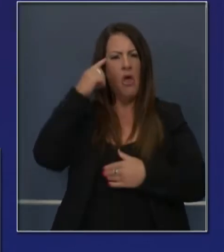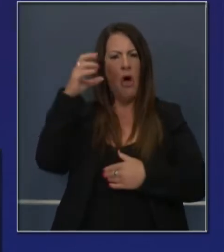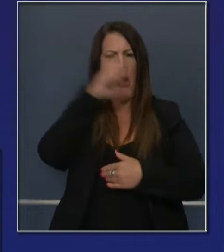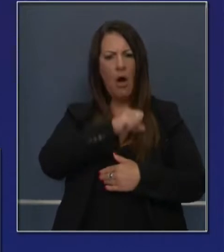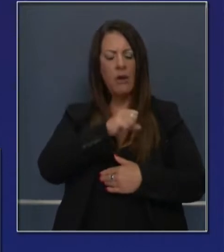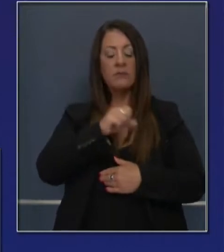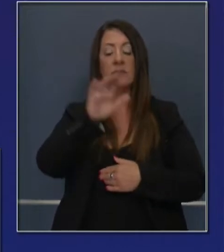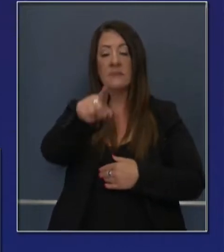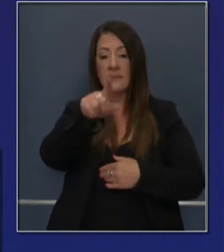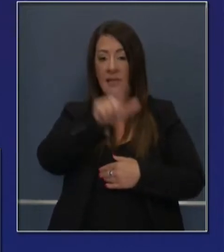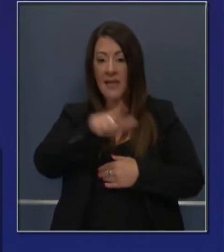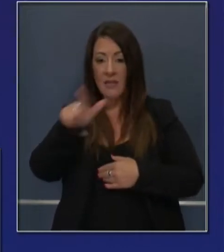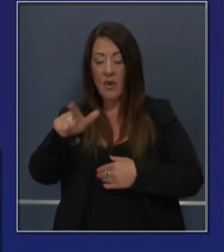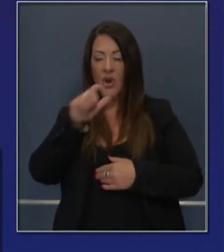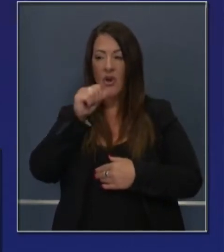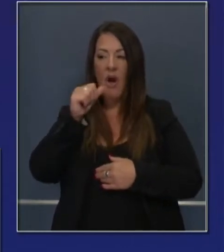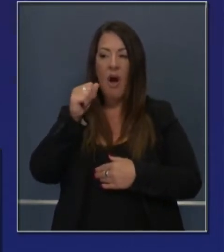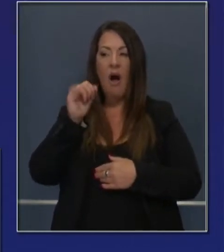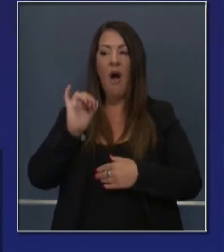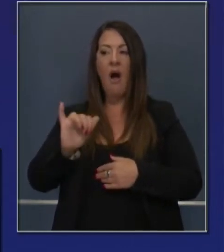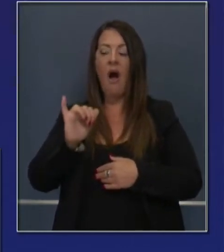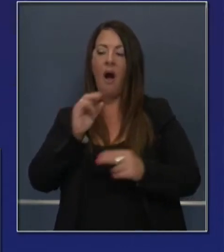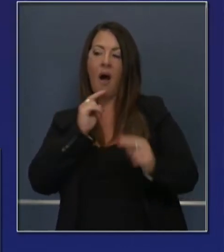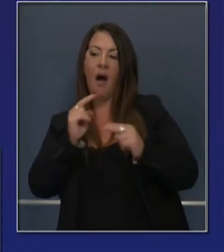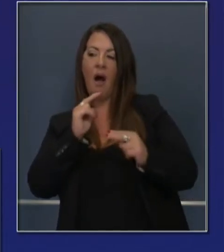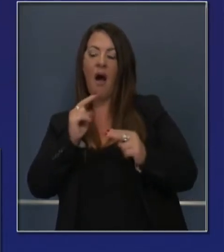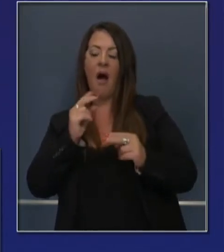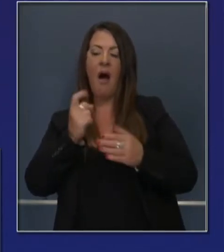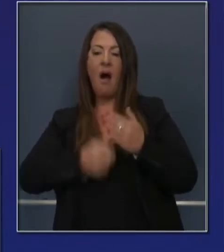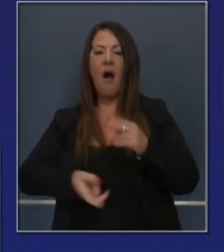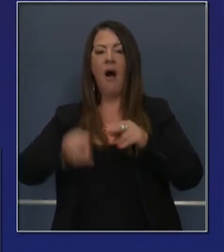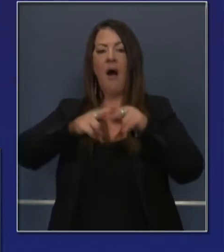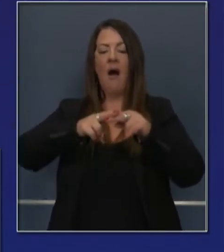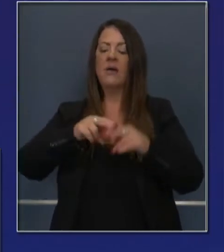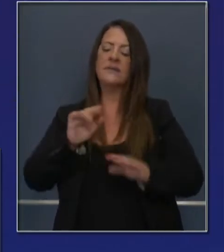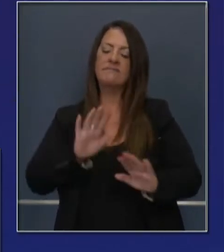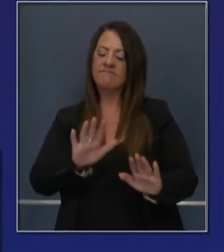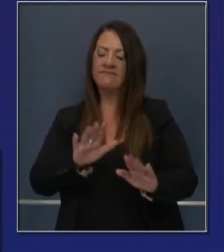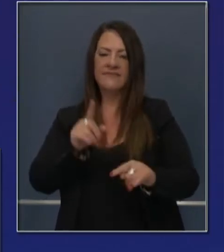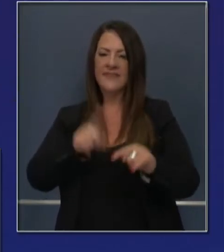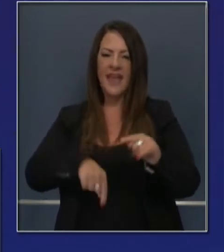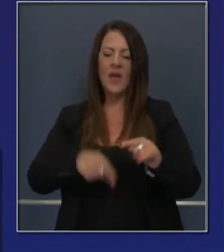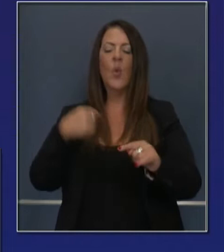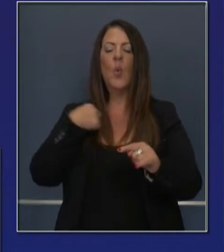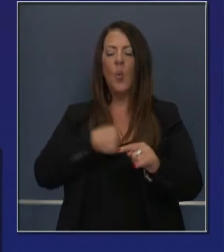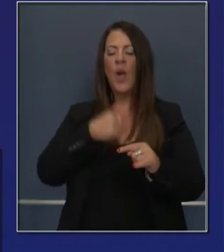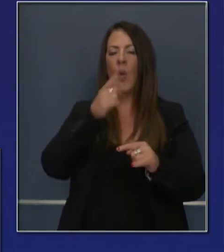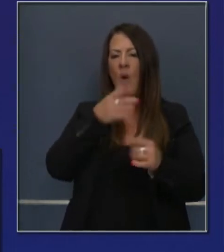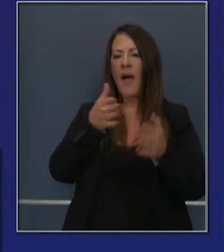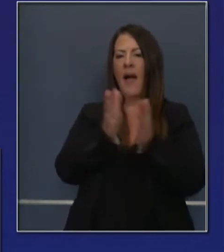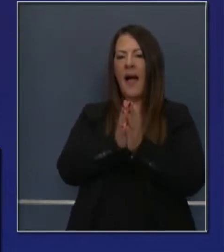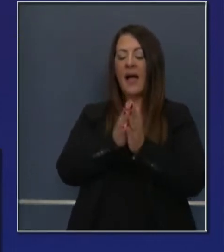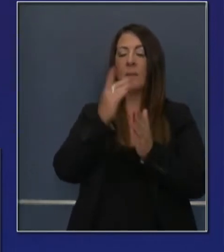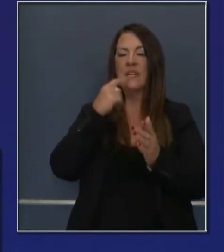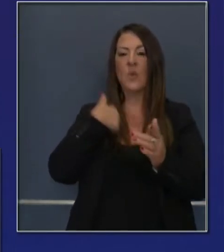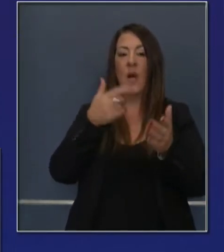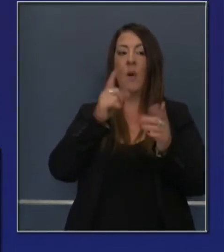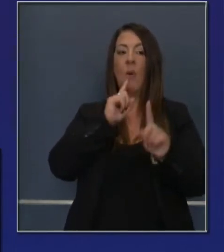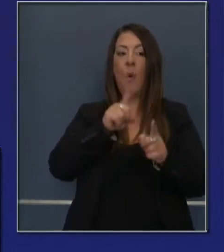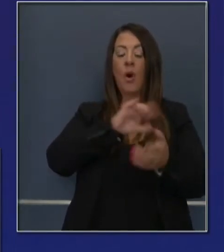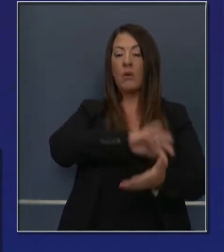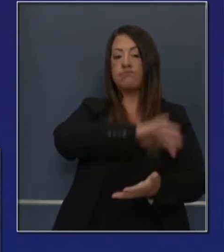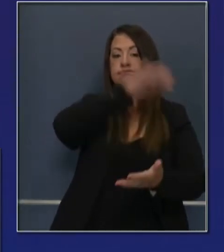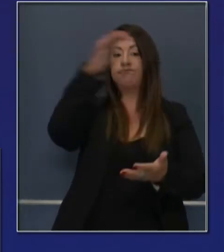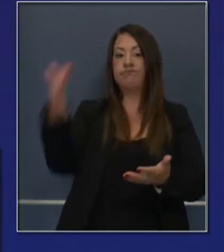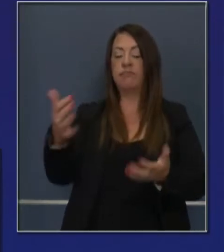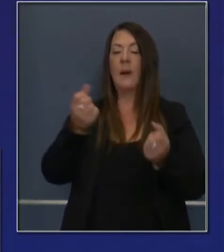get any ideas there in terms of your negotiating capacity. We're still going to negotiate down because of the bulk strategy here,